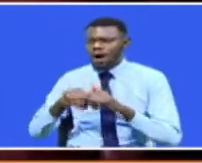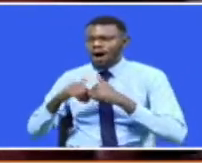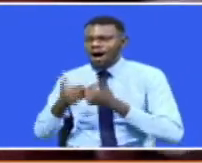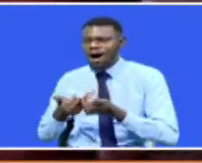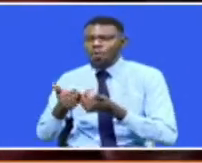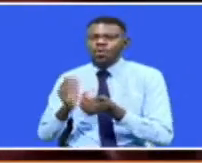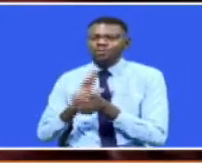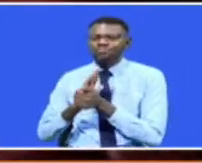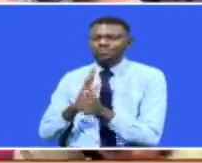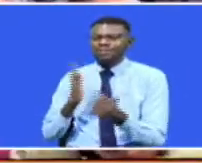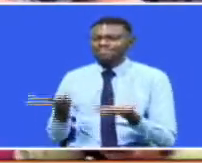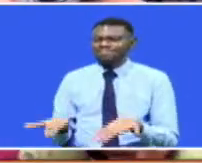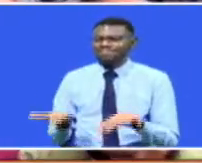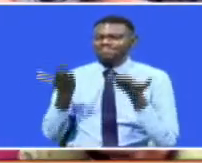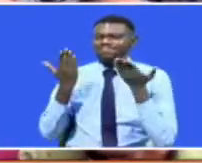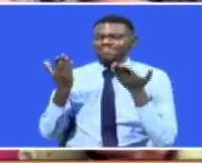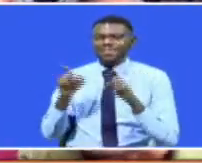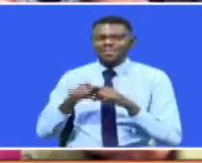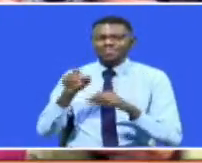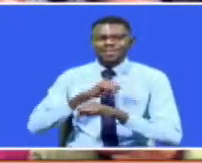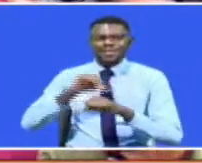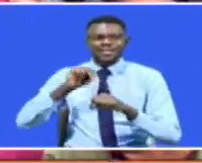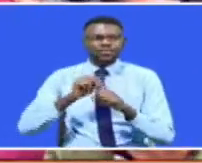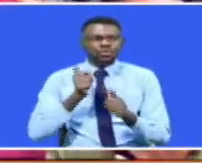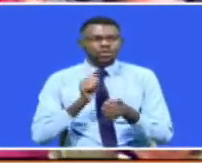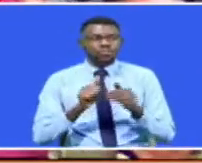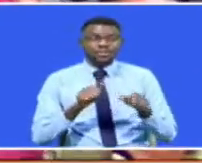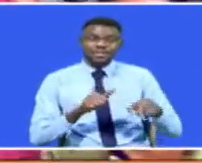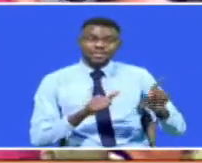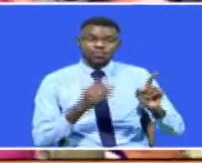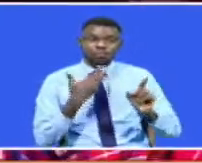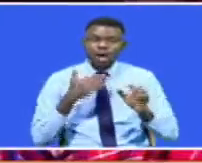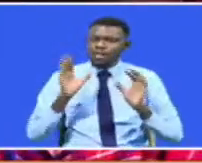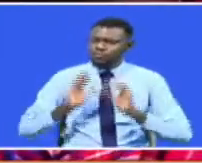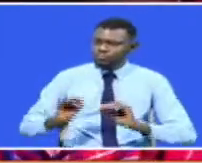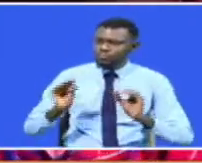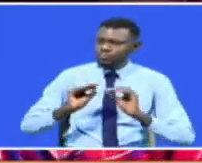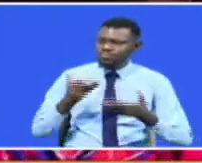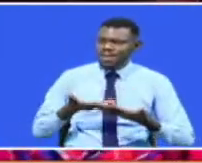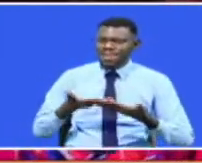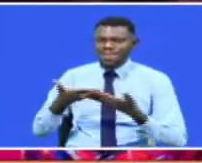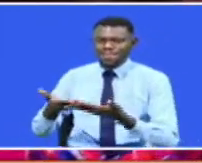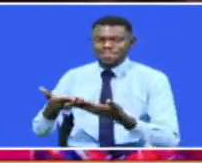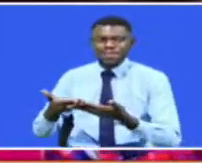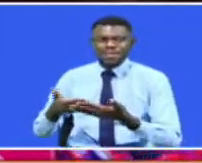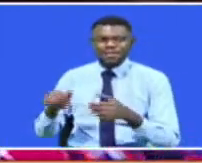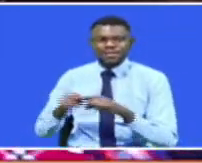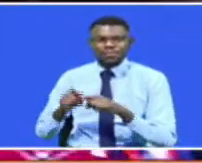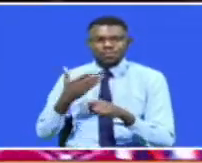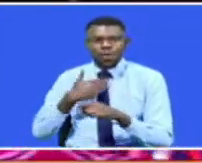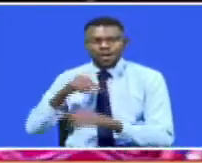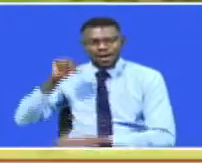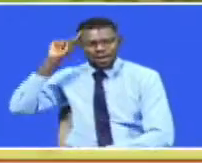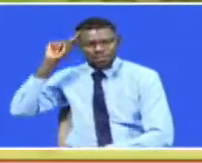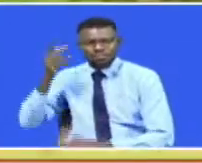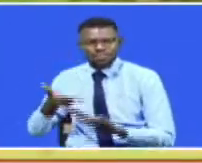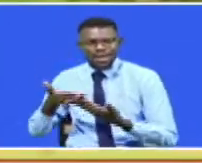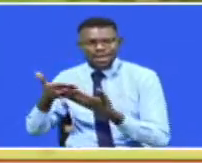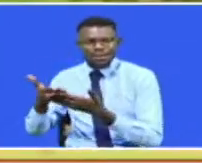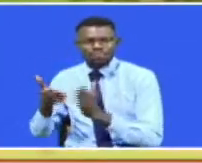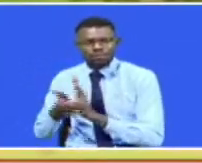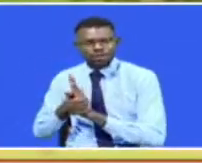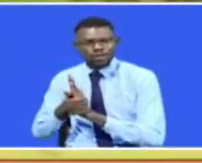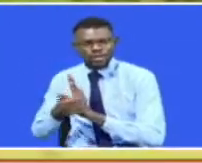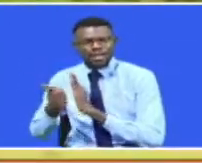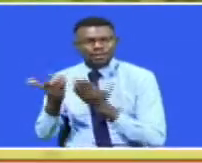na viwango vya kimataifa, akiahidi kuwasaidia kutambuliwa kupitia mradi wa serikali wa talanta hela. Most of